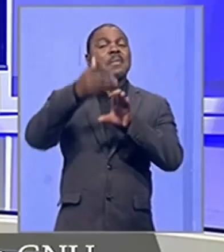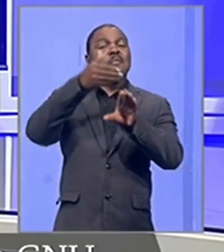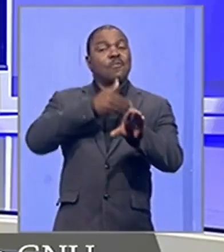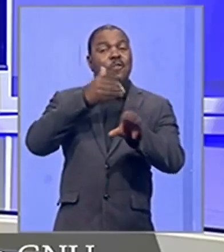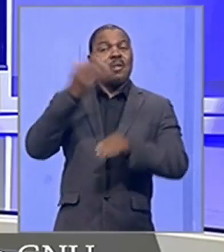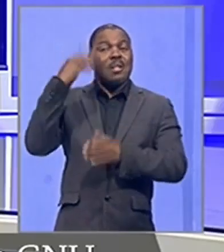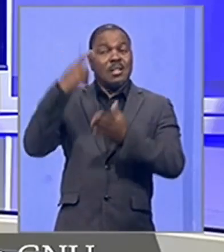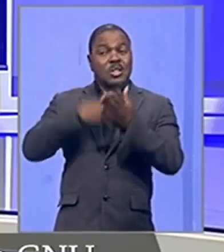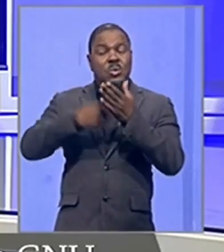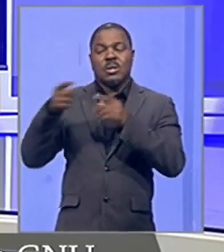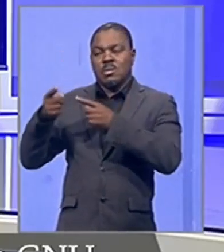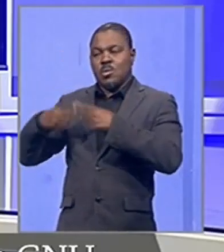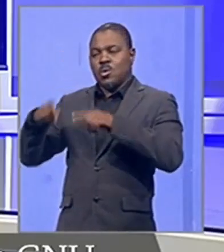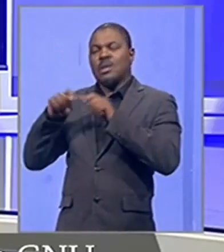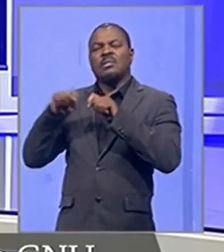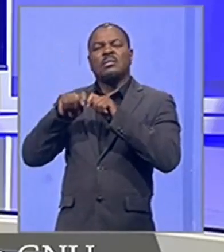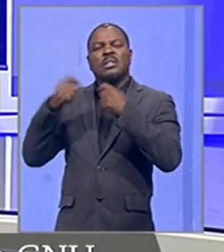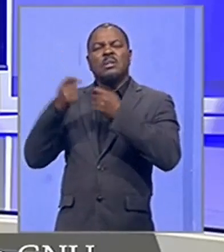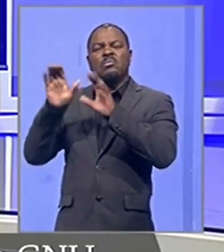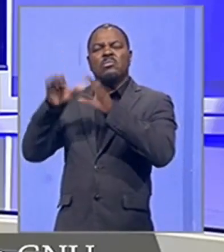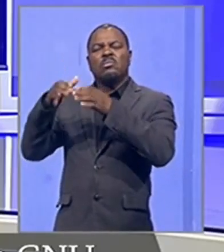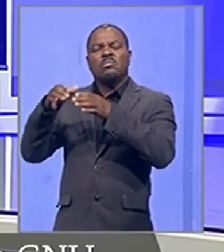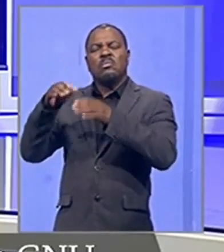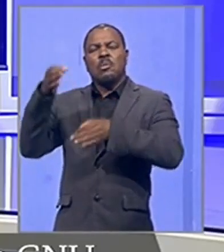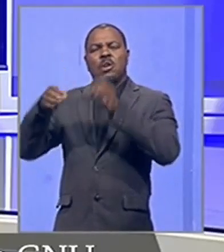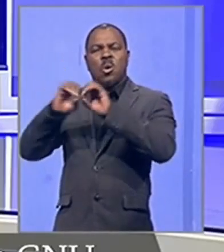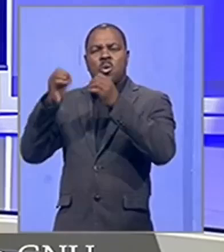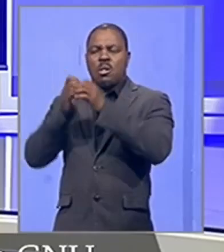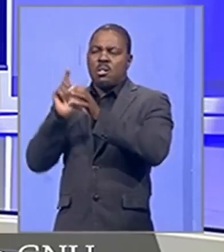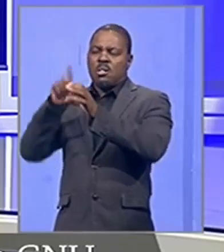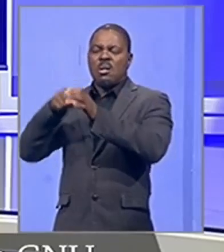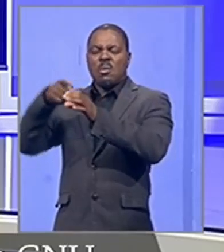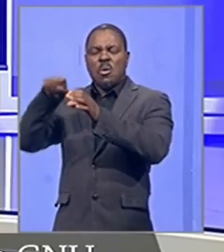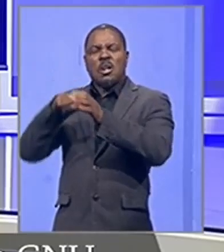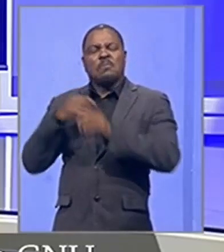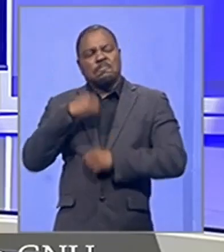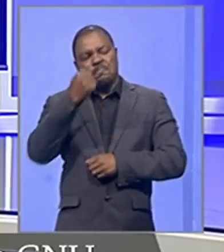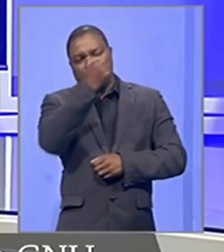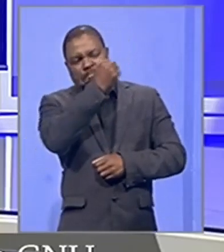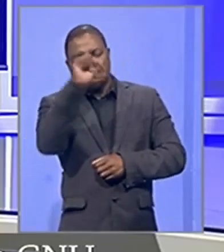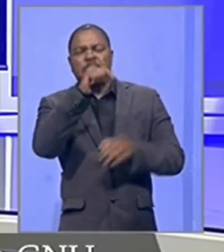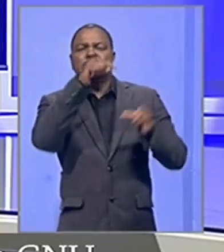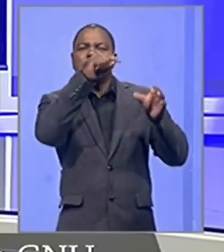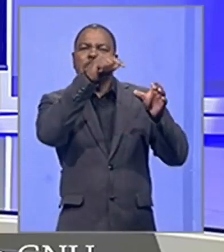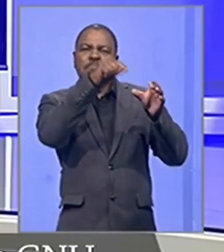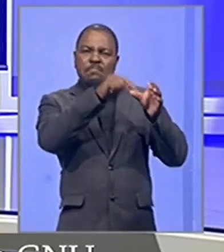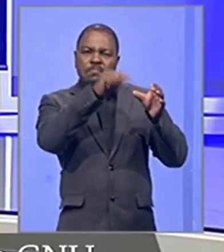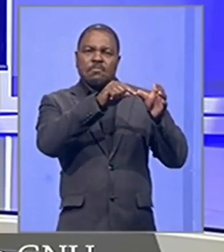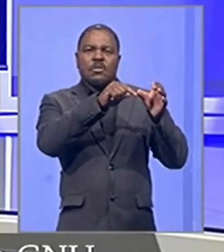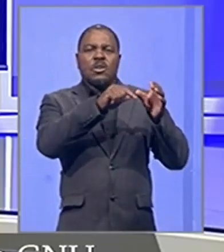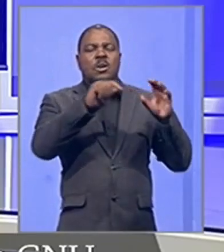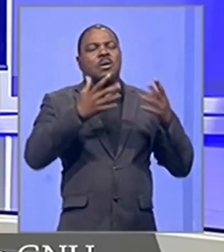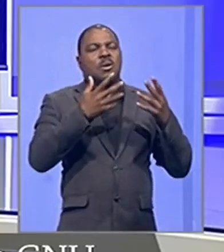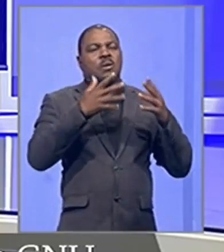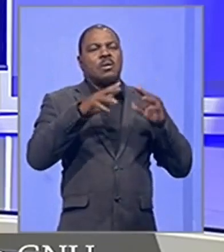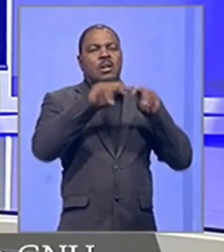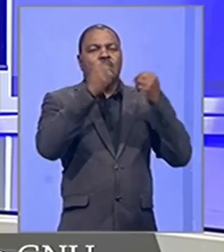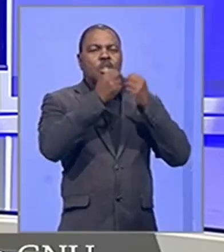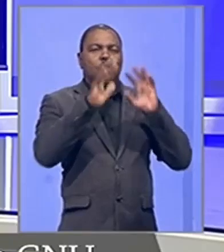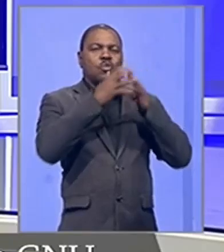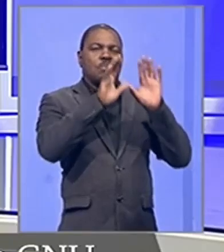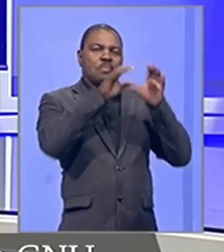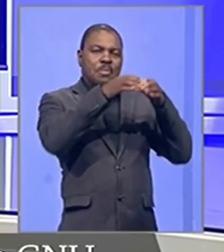ya sehlopha sa mekgatlo yeo mo bekeng ya go feta ilego ya laetša go thulana le mmušo wa botee bja